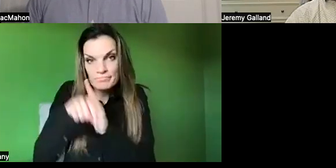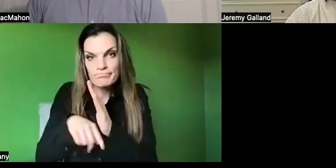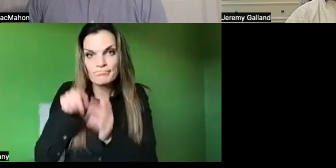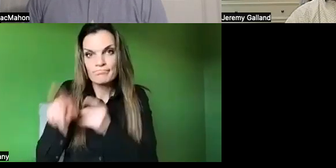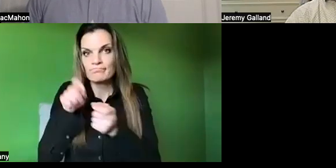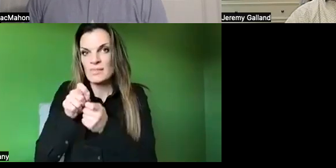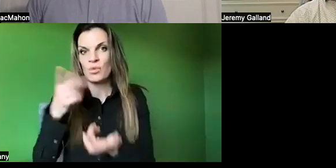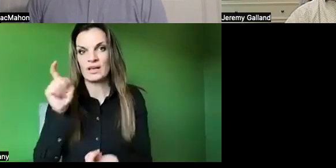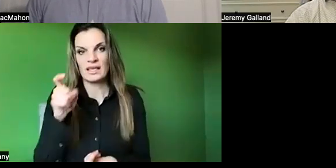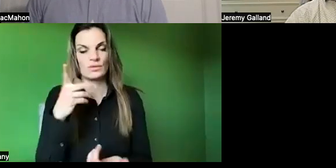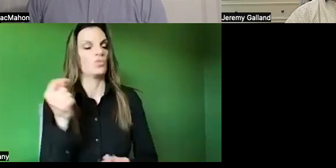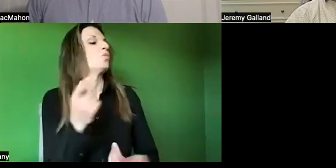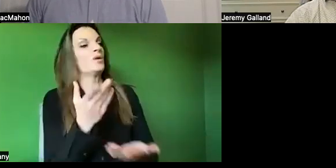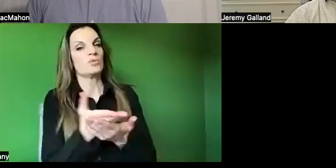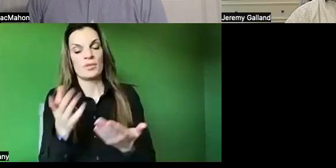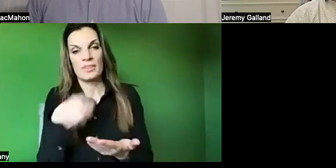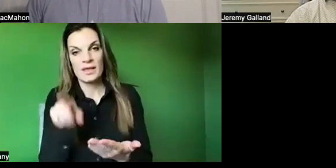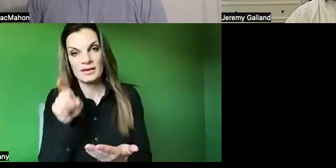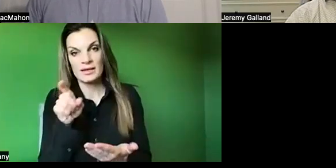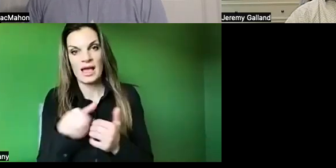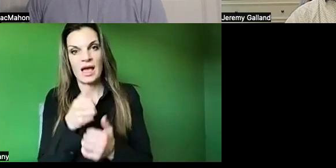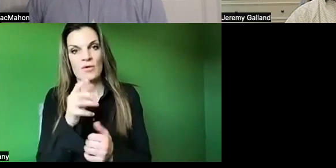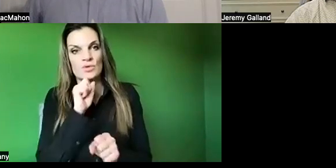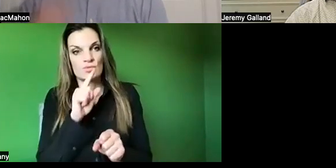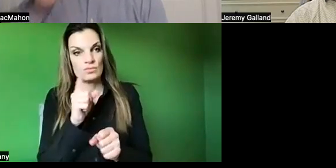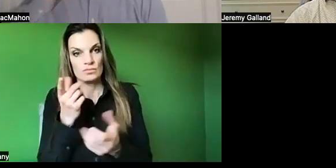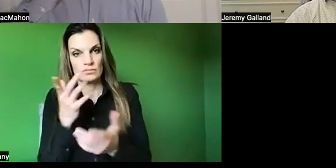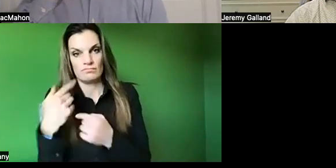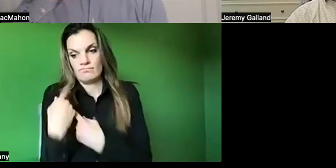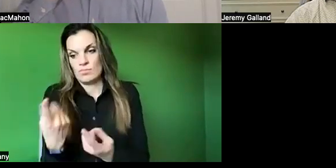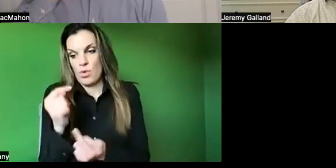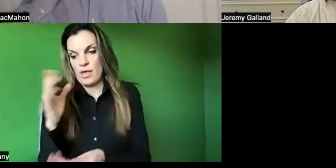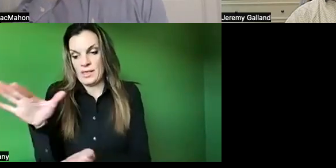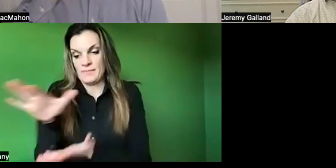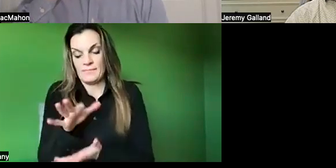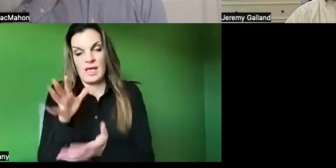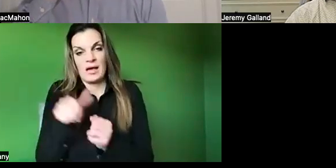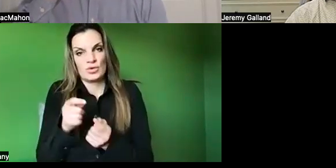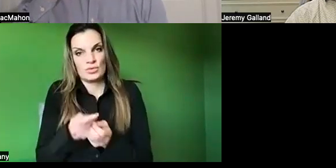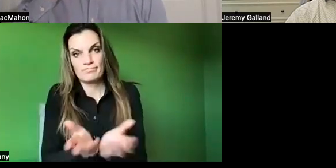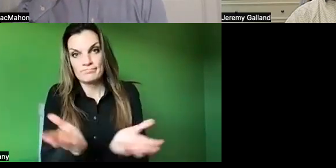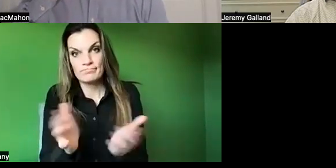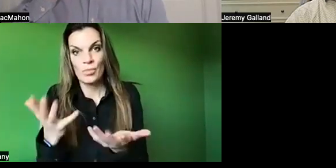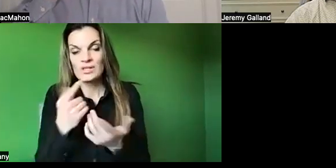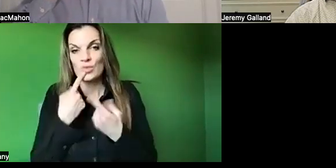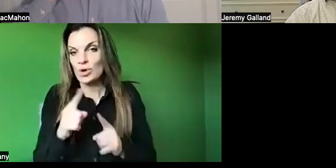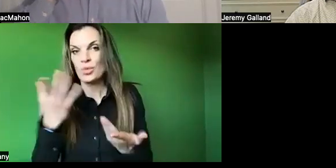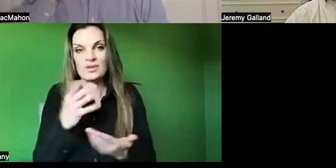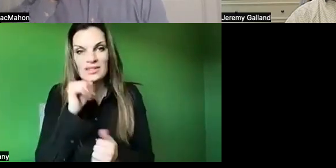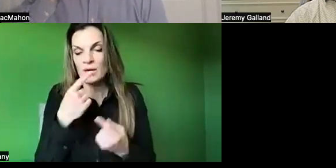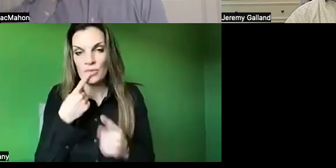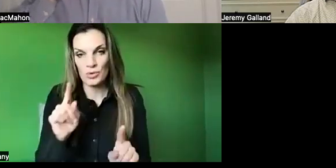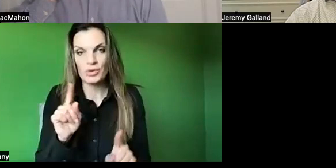are, what resources they need, how they're deploying the resources that they do have, what's working, what's not working. And we have to always